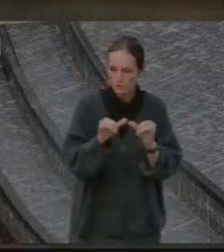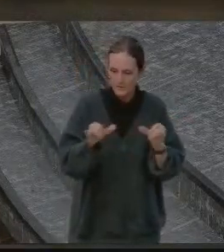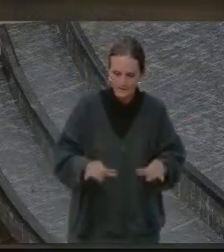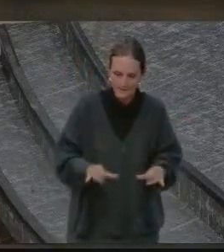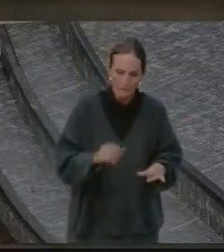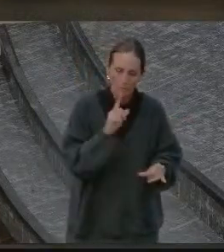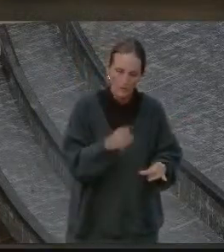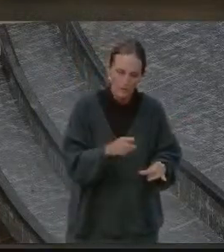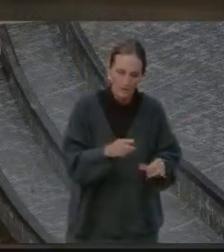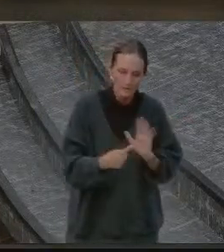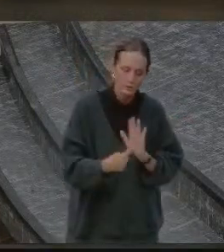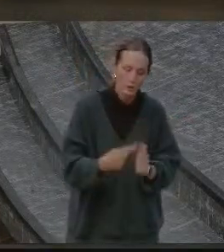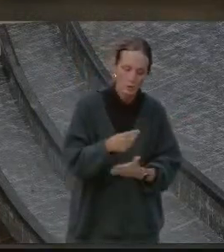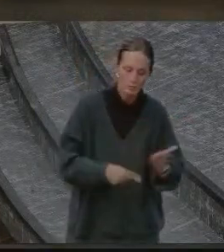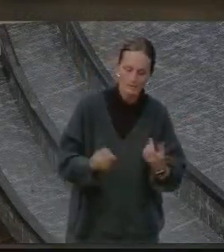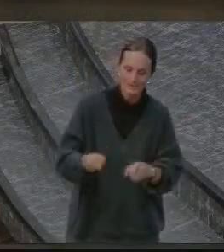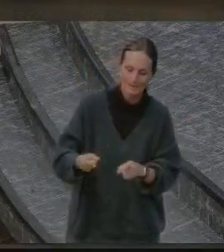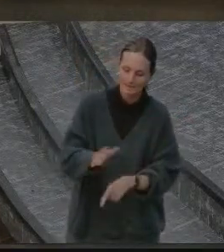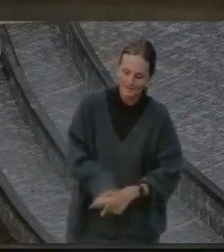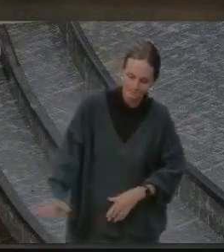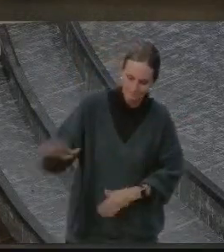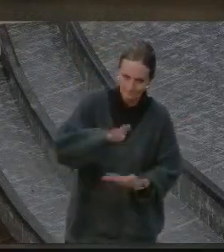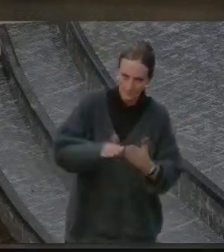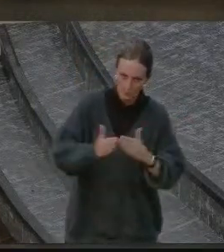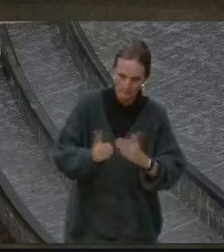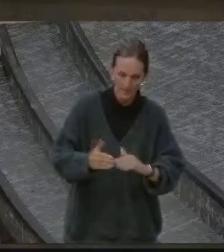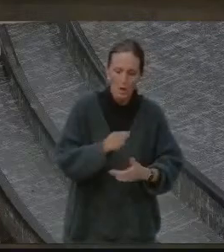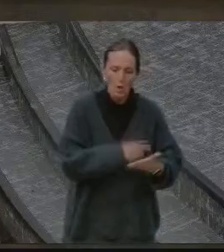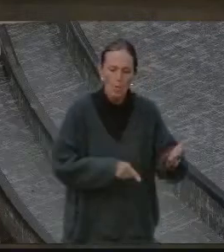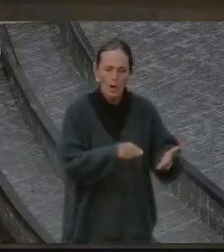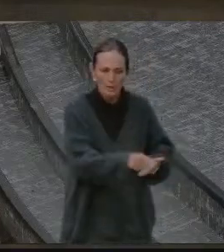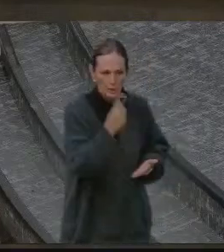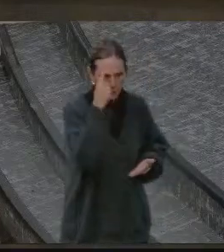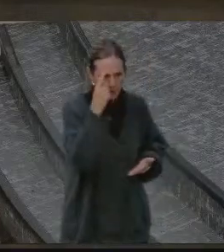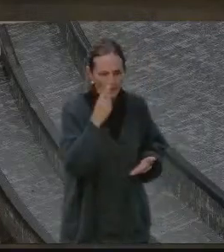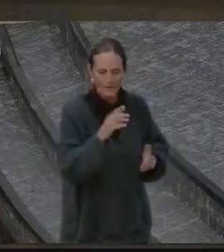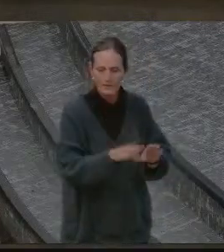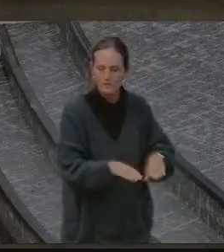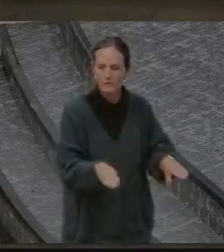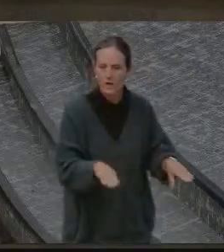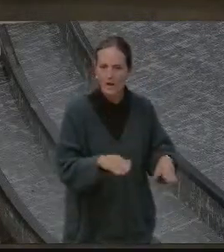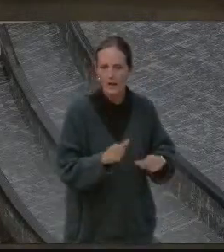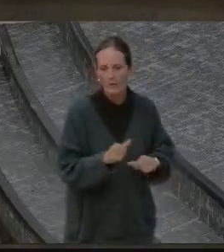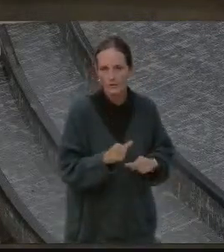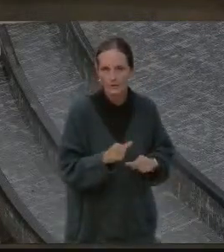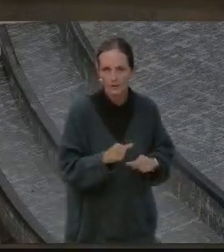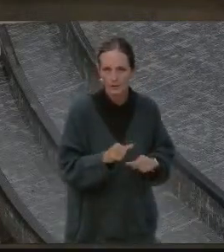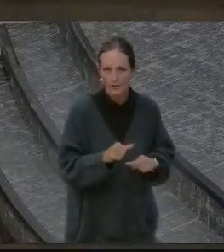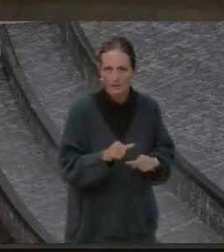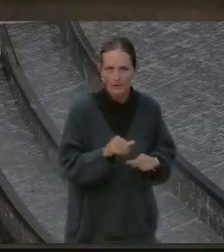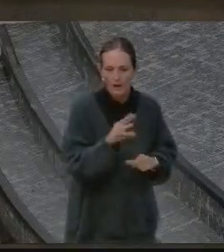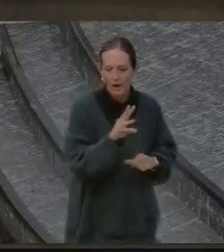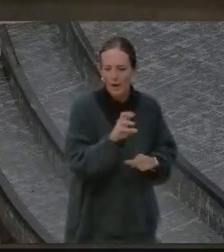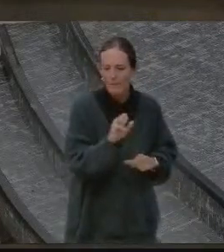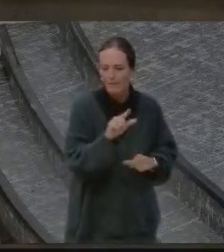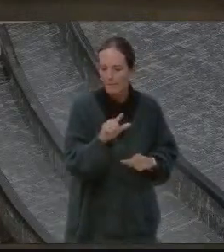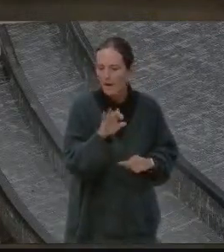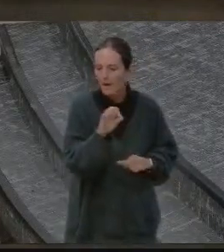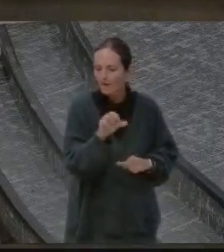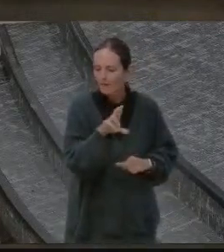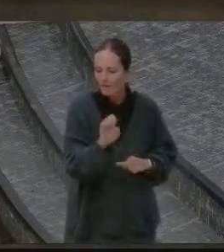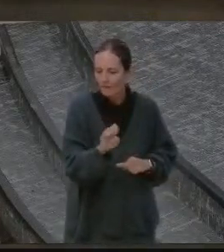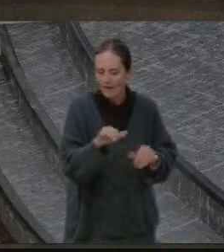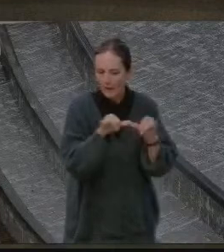community, what do you envision the child welfare system's role in this work is, with